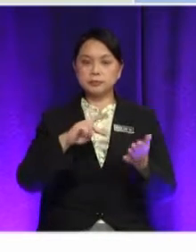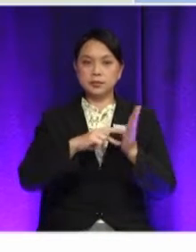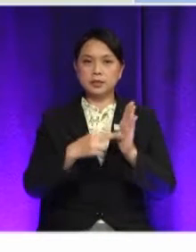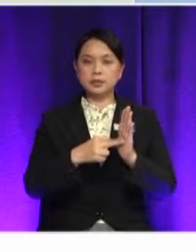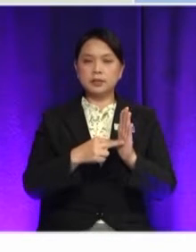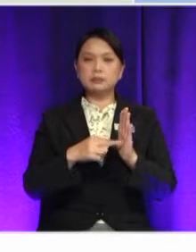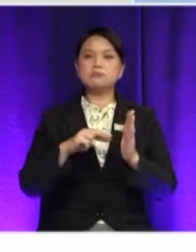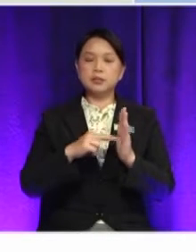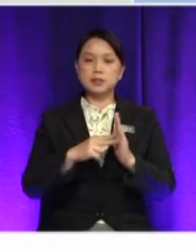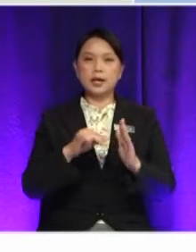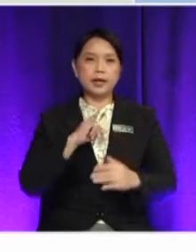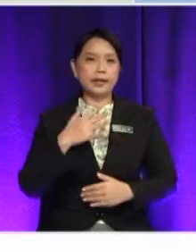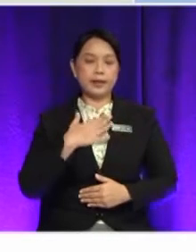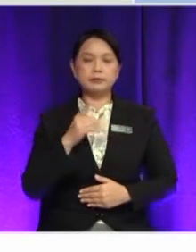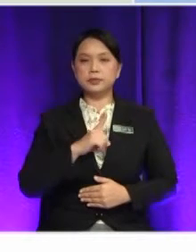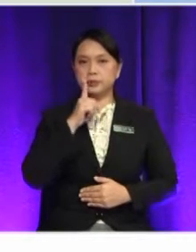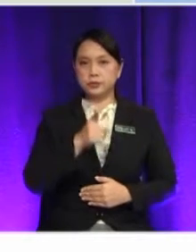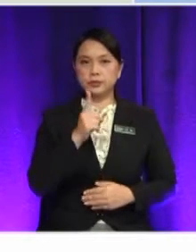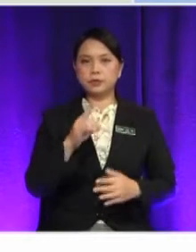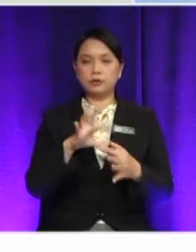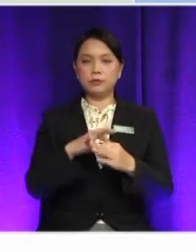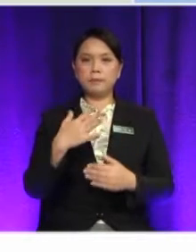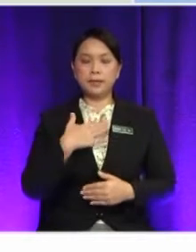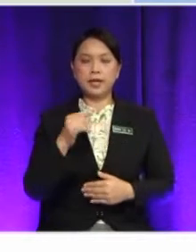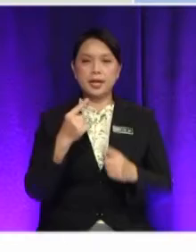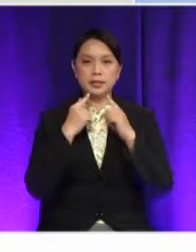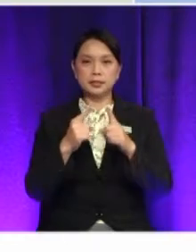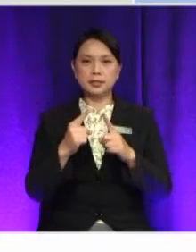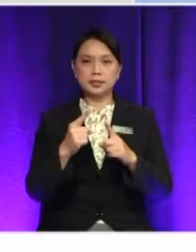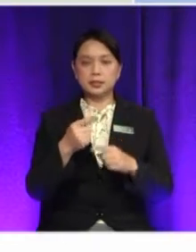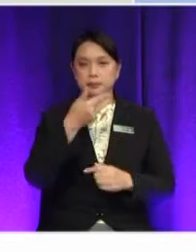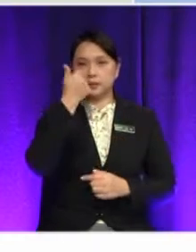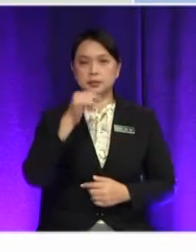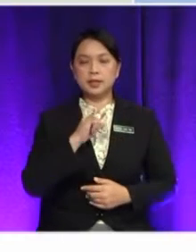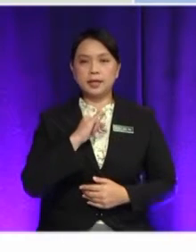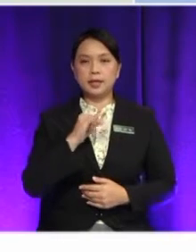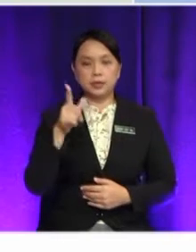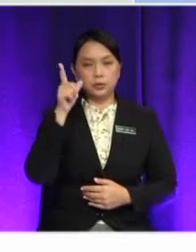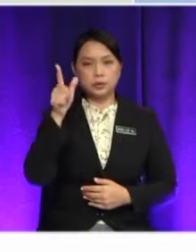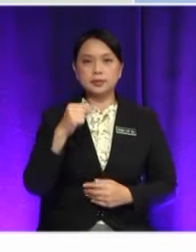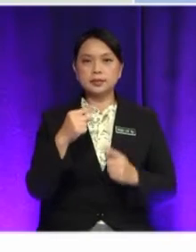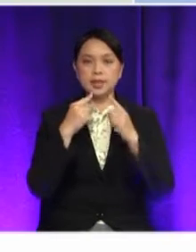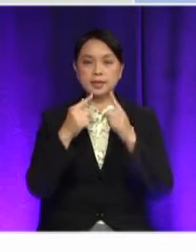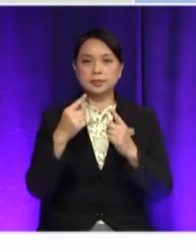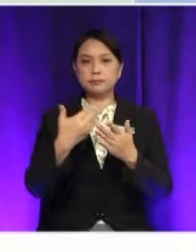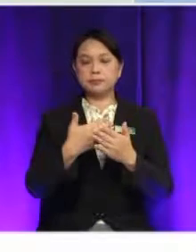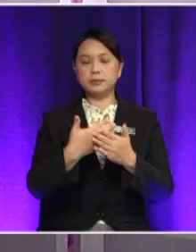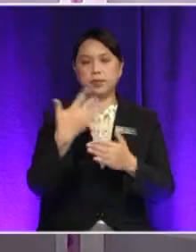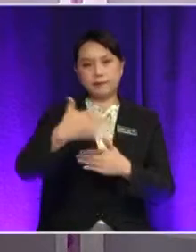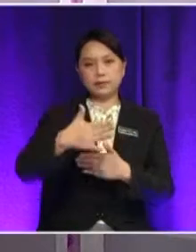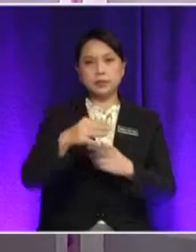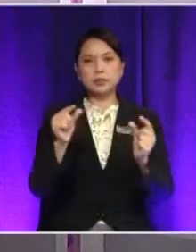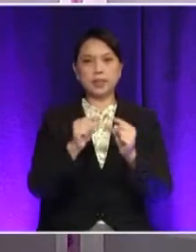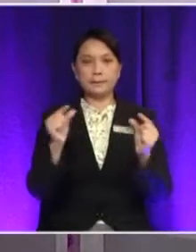sure of my answer. Why? Because I was looking at the keywords after the gap. All right. So I hope